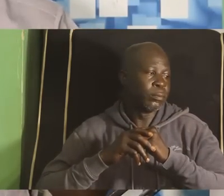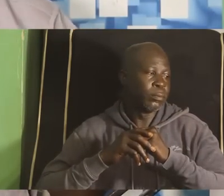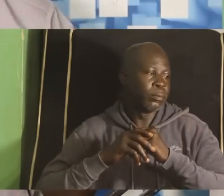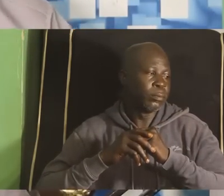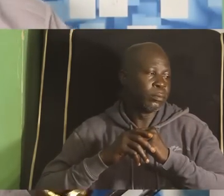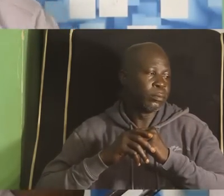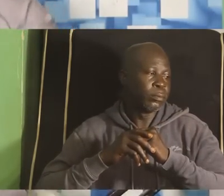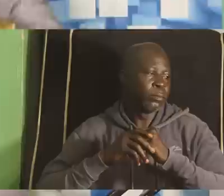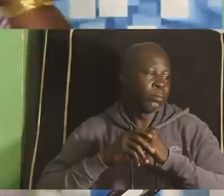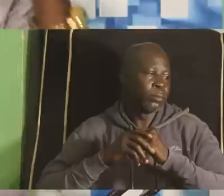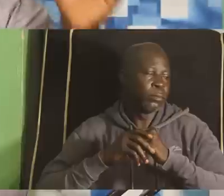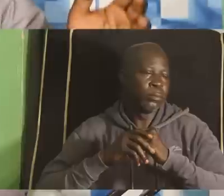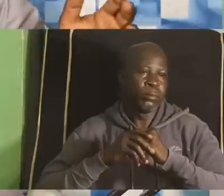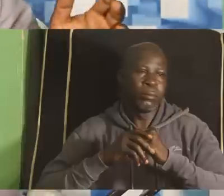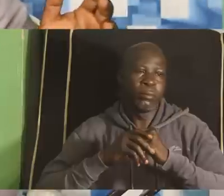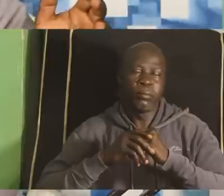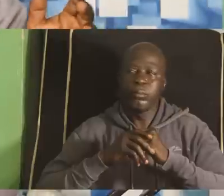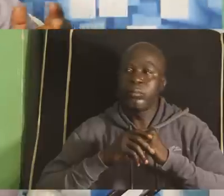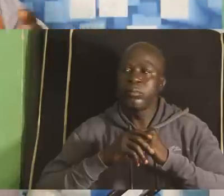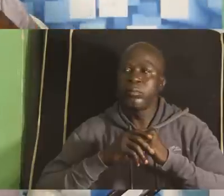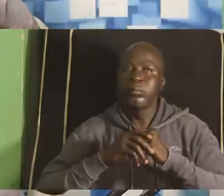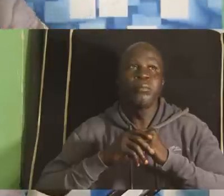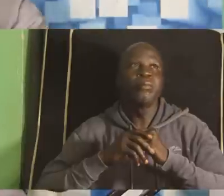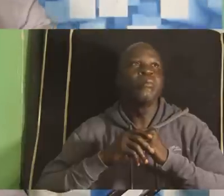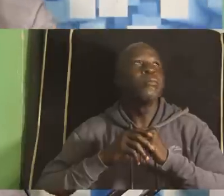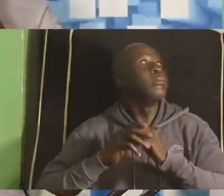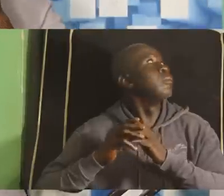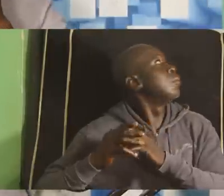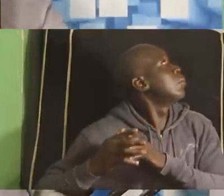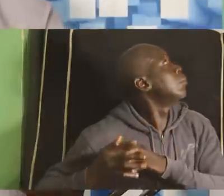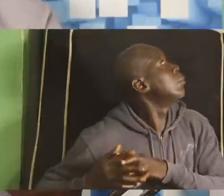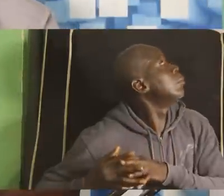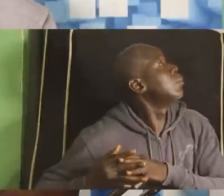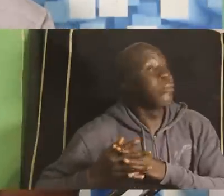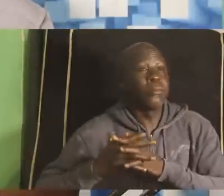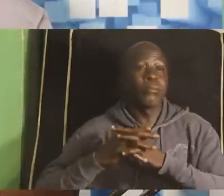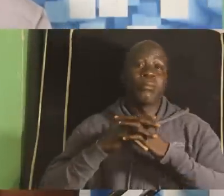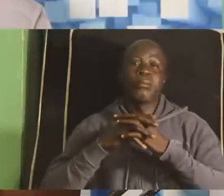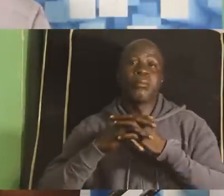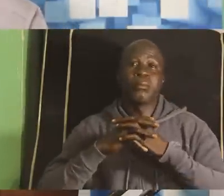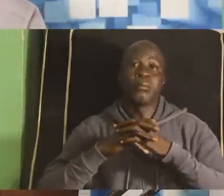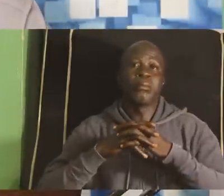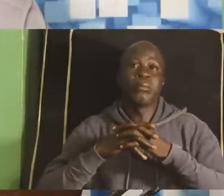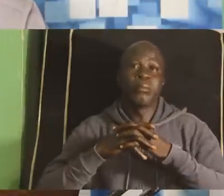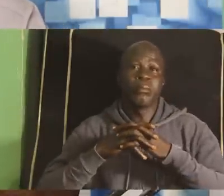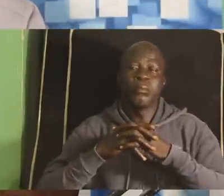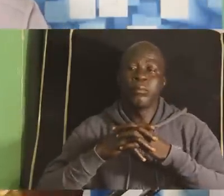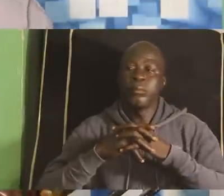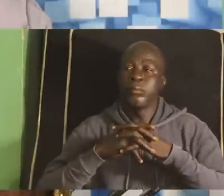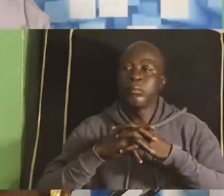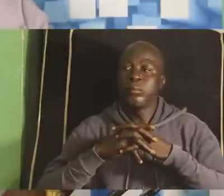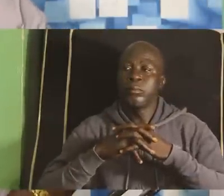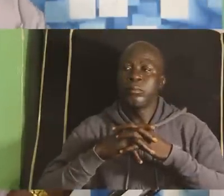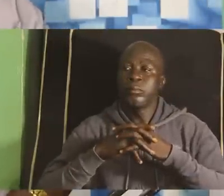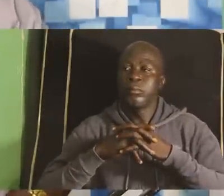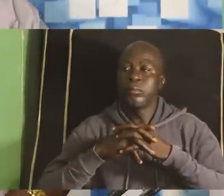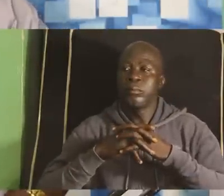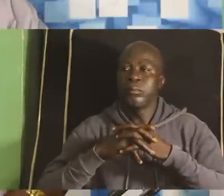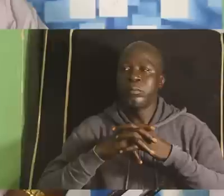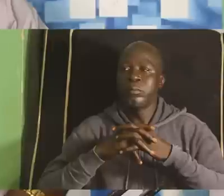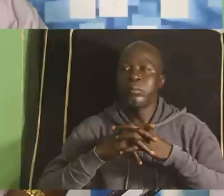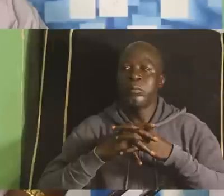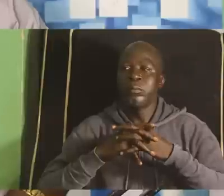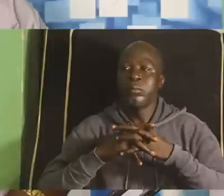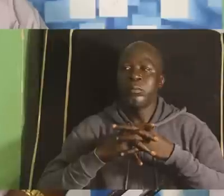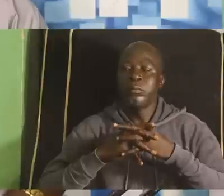wa? Ah. Bobo ni yon de jeso po Eni ba fe ko wa Bomi Bolo wo fe ko